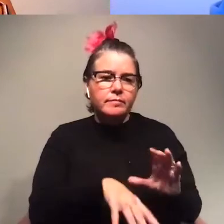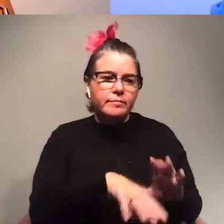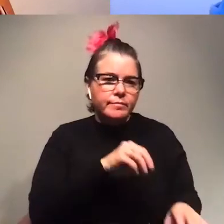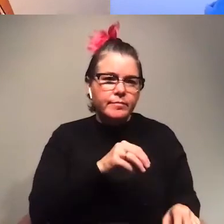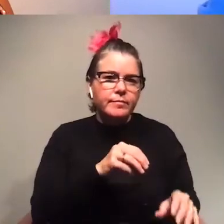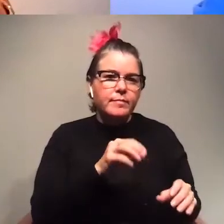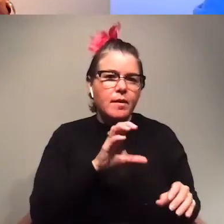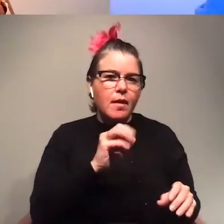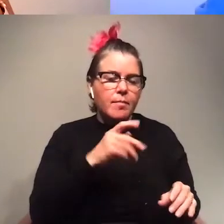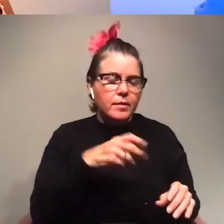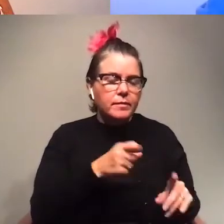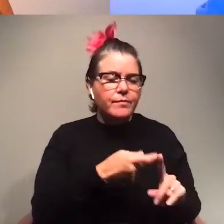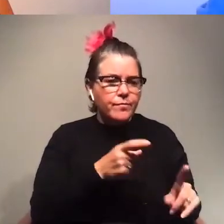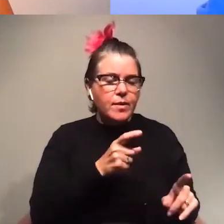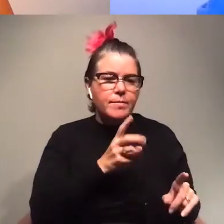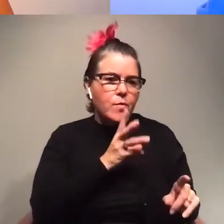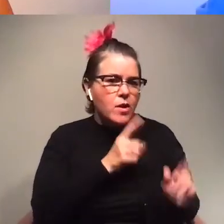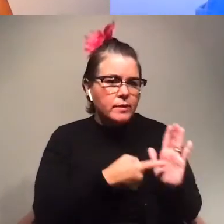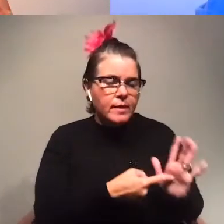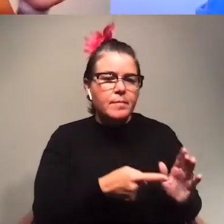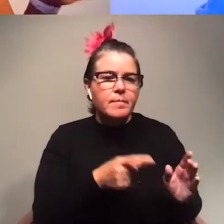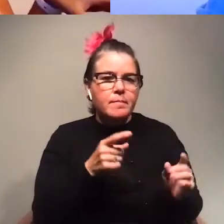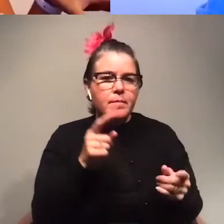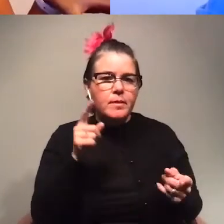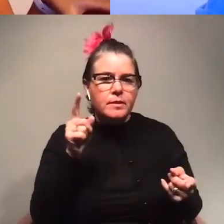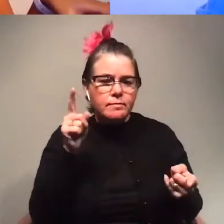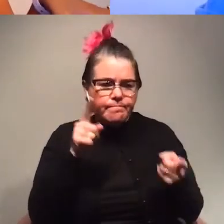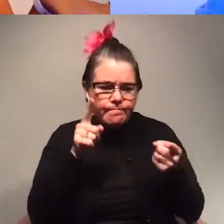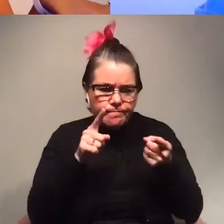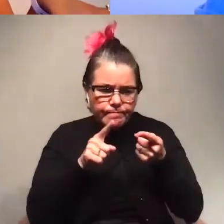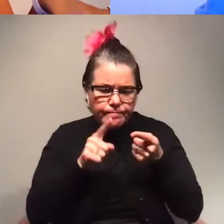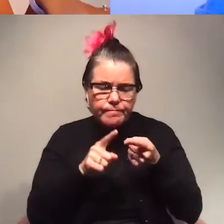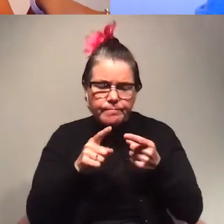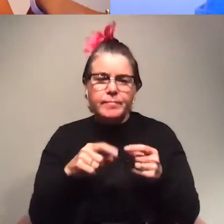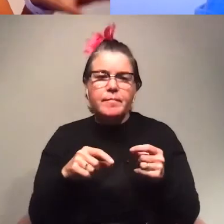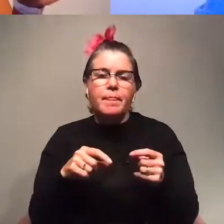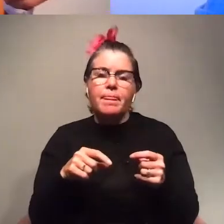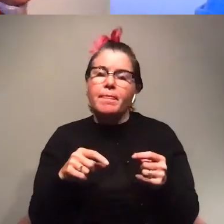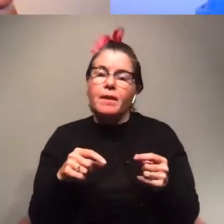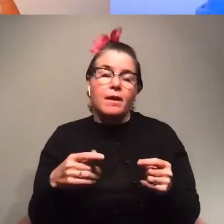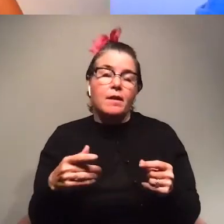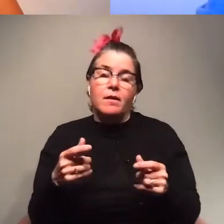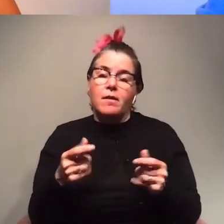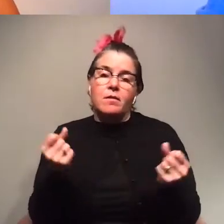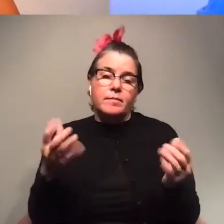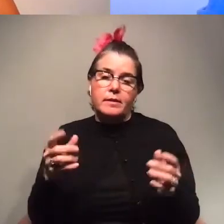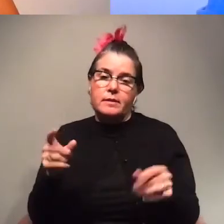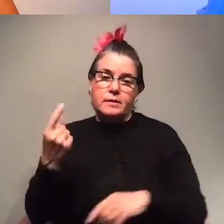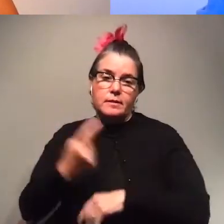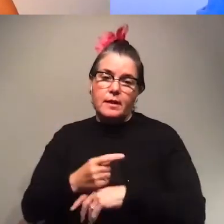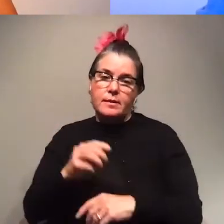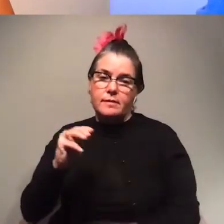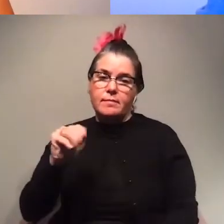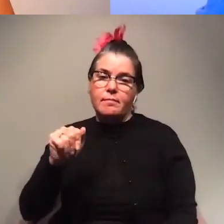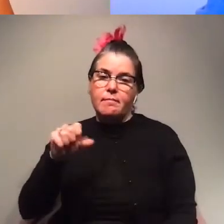out of samples and concentrating them down. And then I'll also have plenty of days where I'm in the mass spectrometry